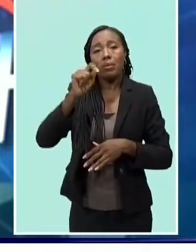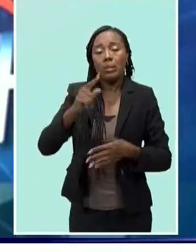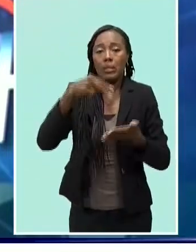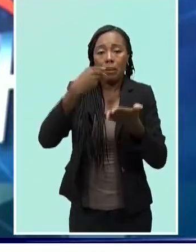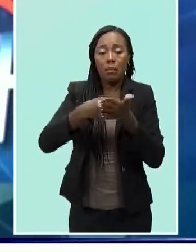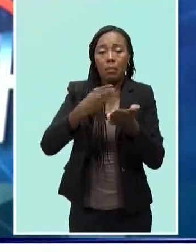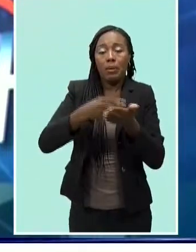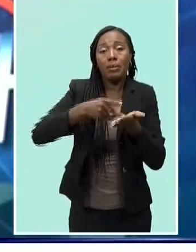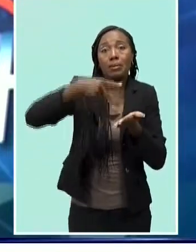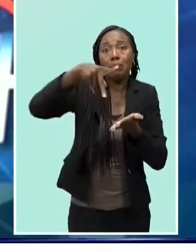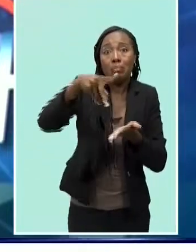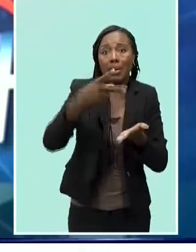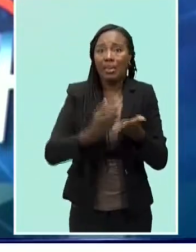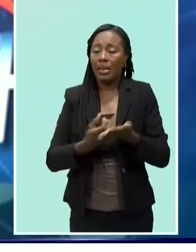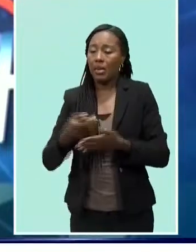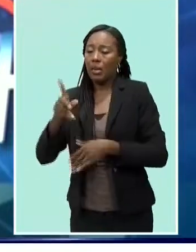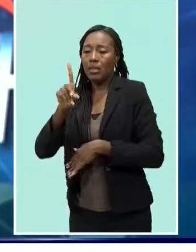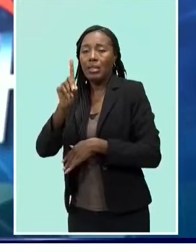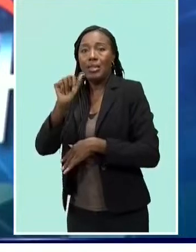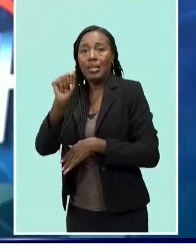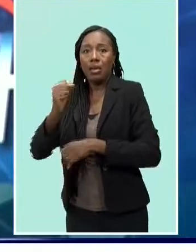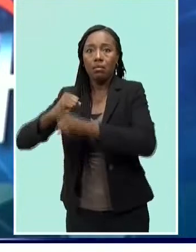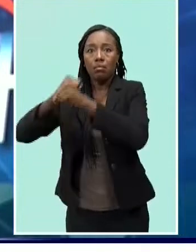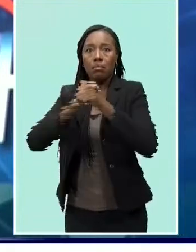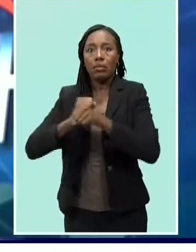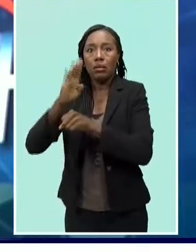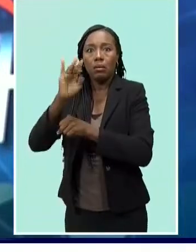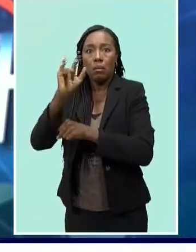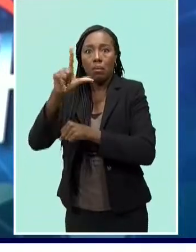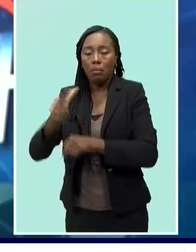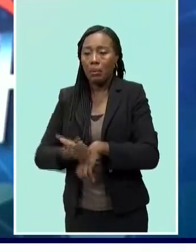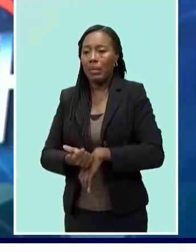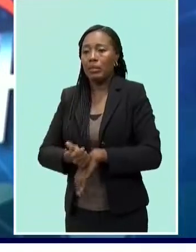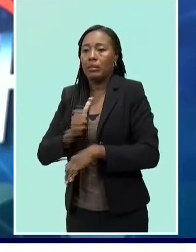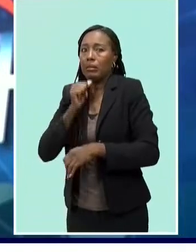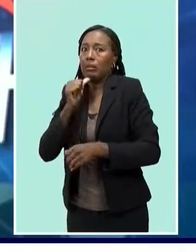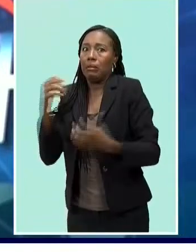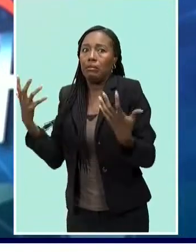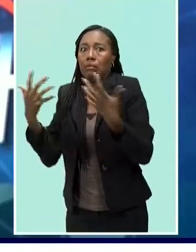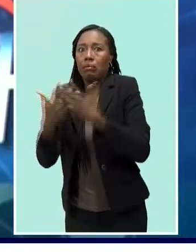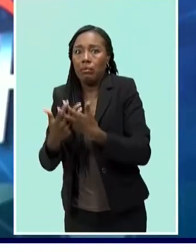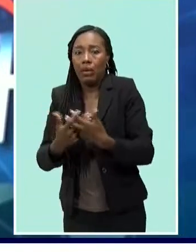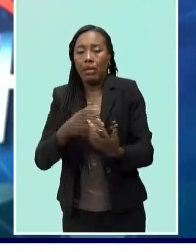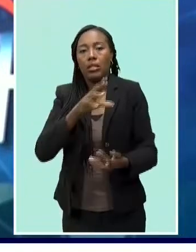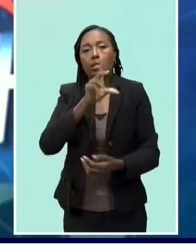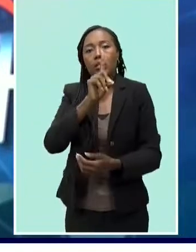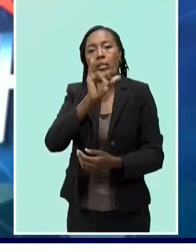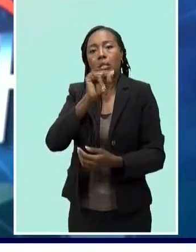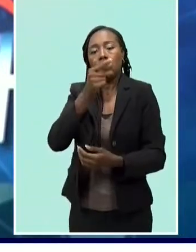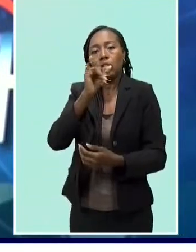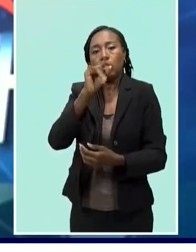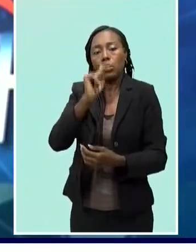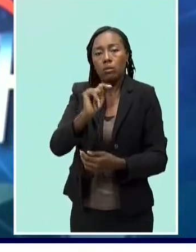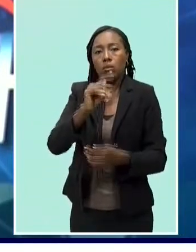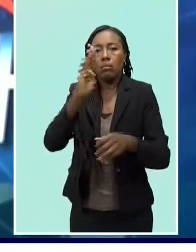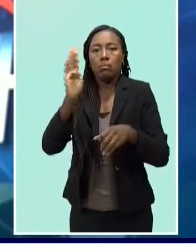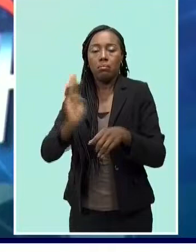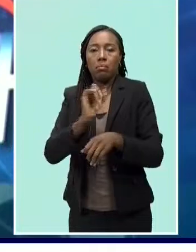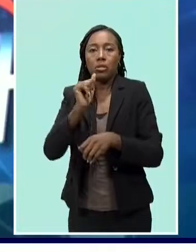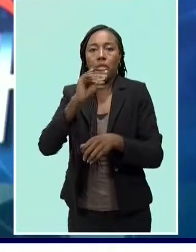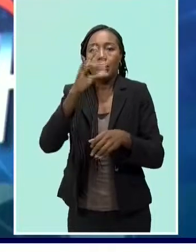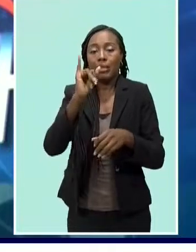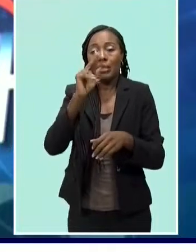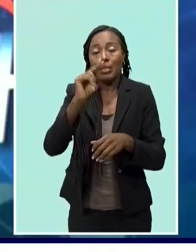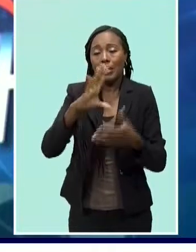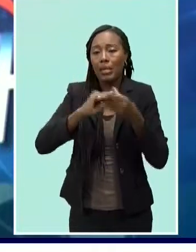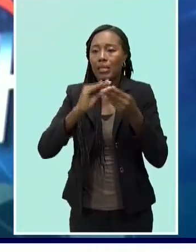or companies found in breach of the Data Protection Bill. Founder of Bajan Digital Creations, Inc., Antonio Hollinsworth, says the public still